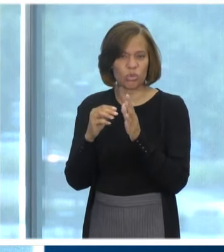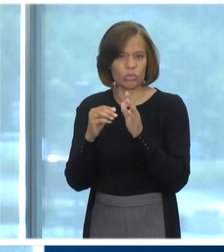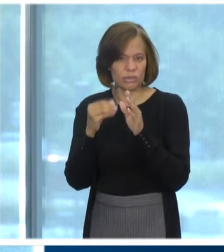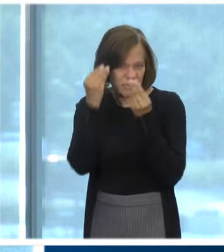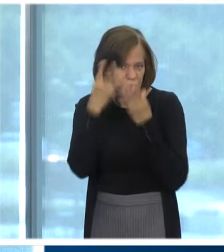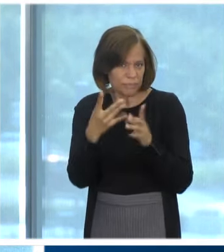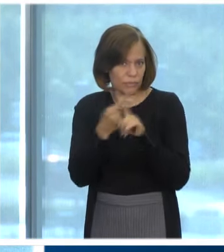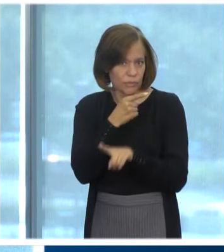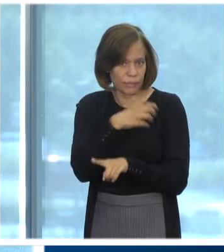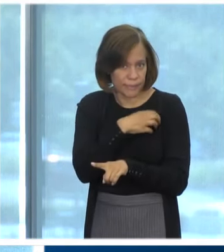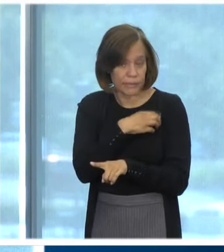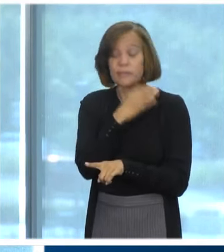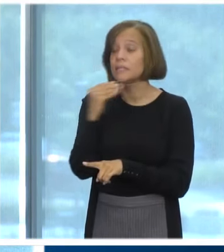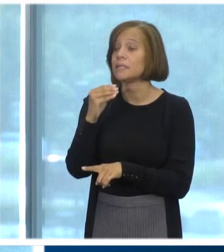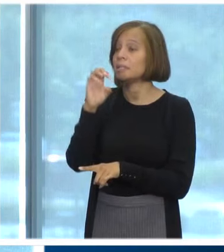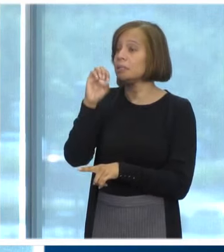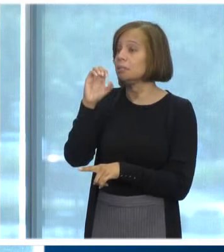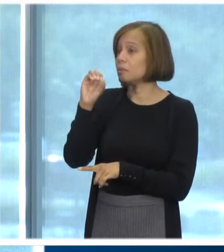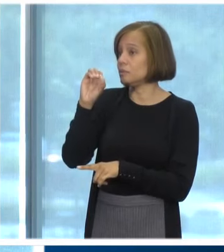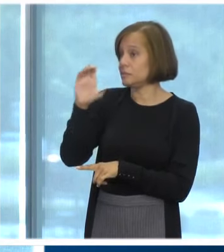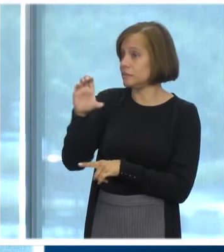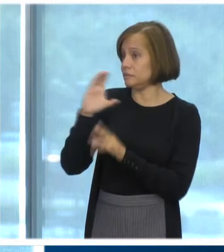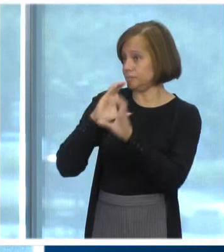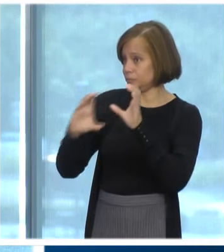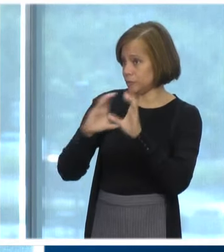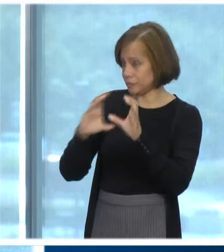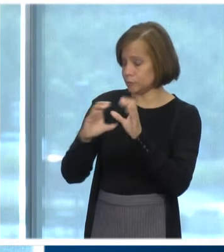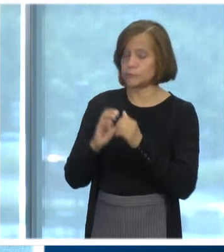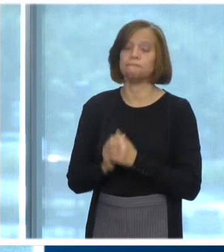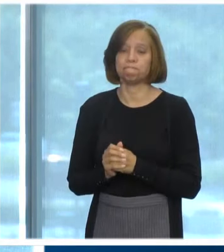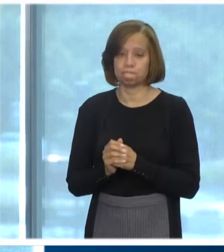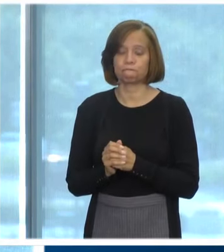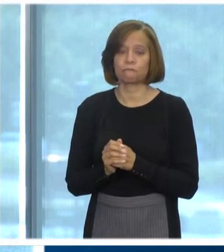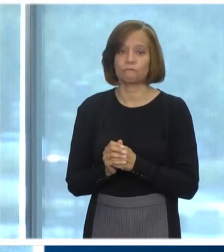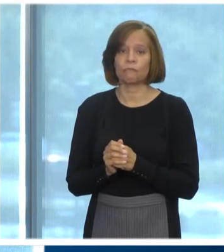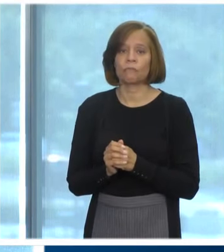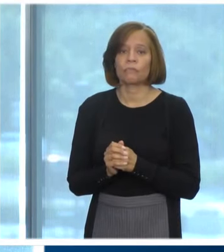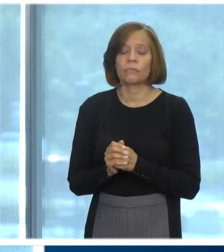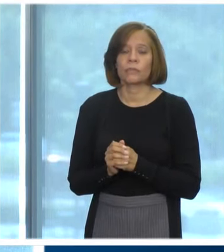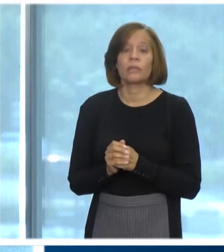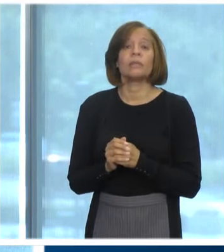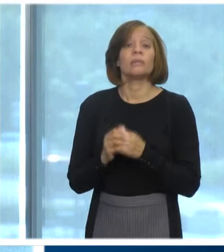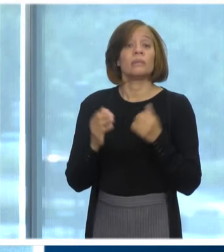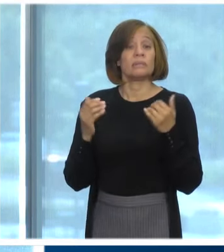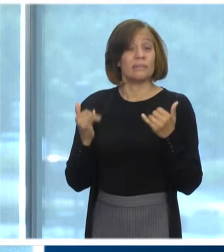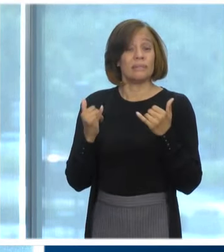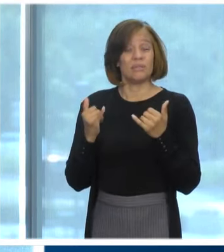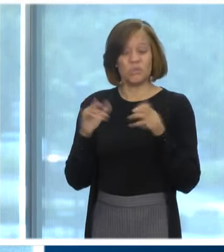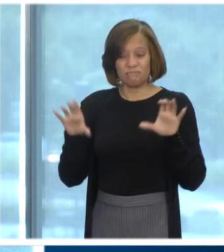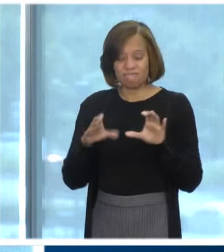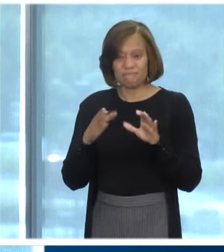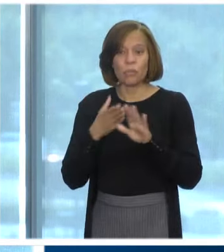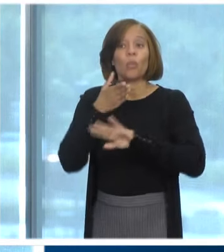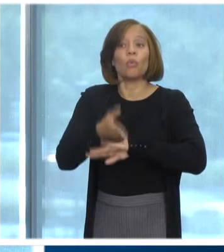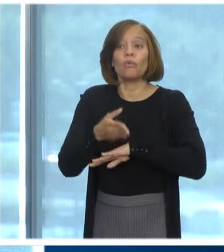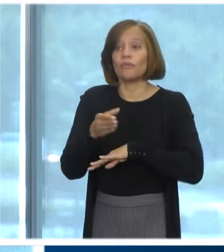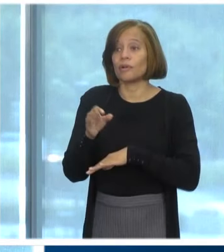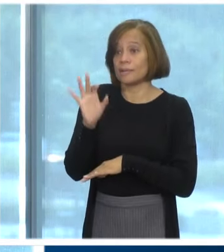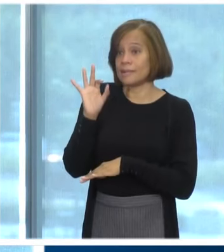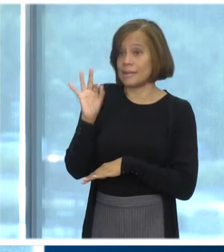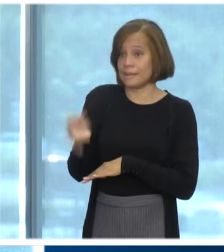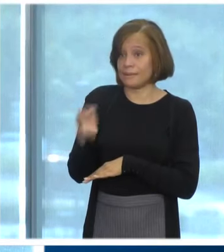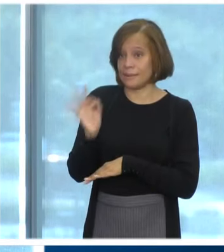and EOC communications. To date, we have also conducted over 90 officer interviews. Every